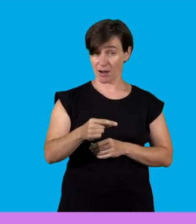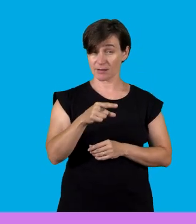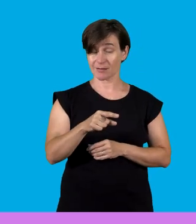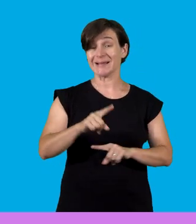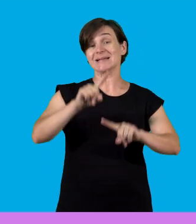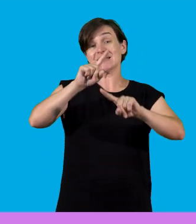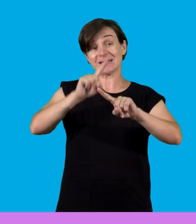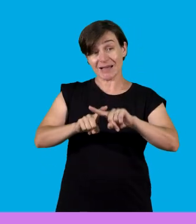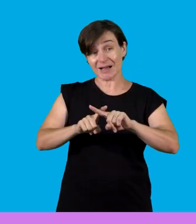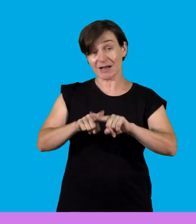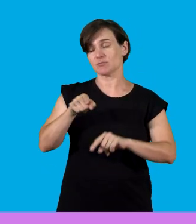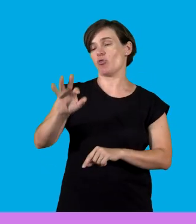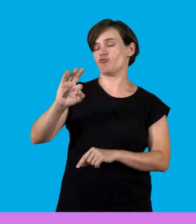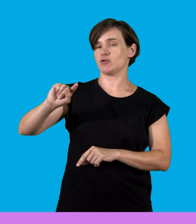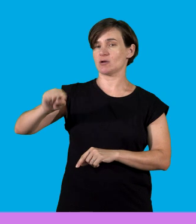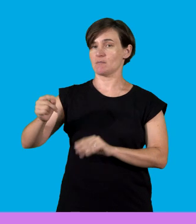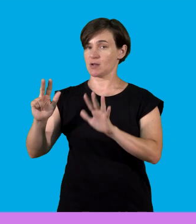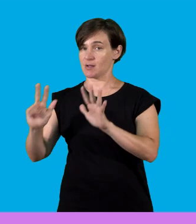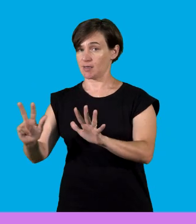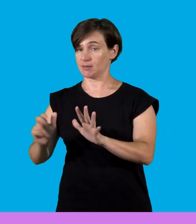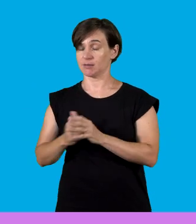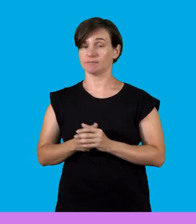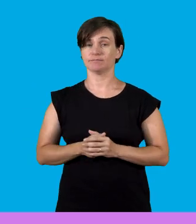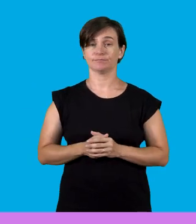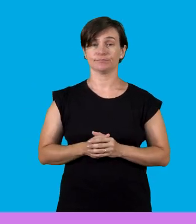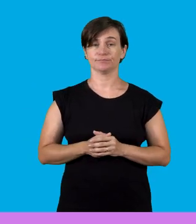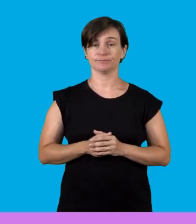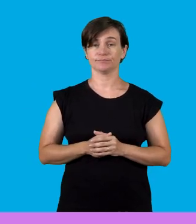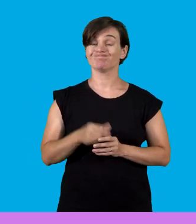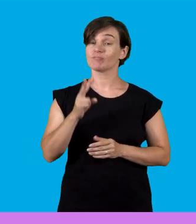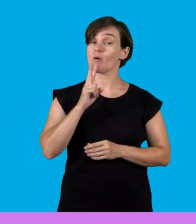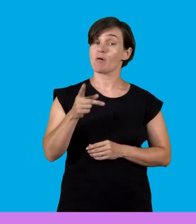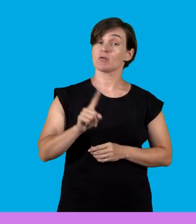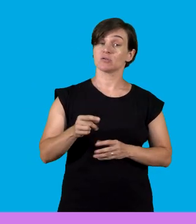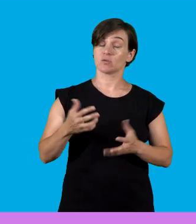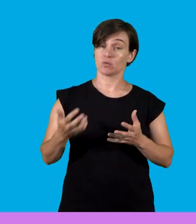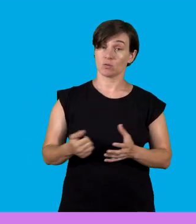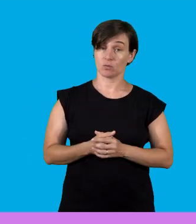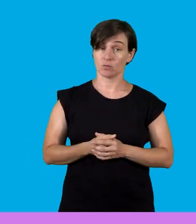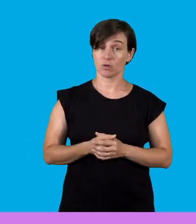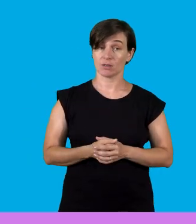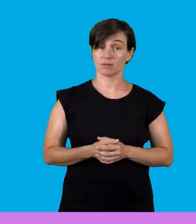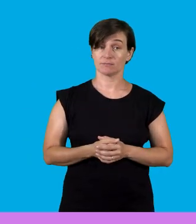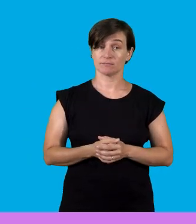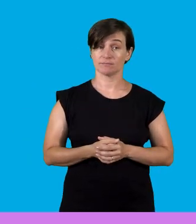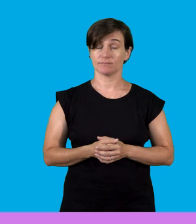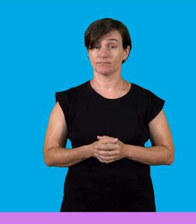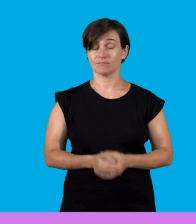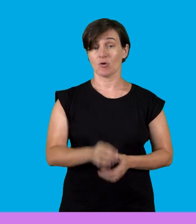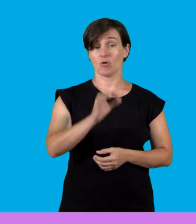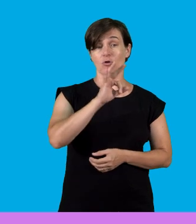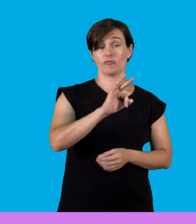and multiply it by 3,8, and then your answer will be